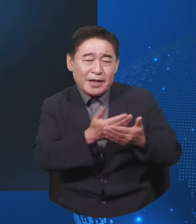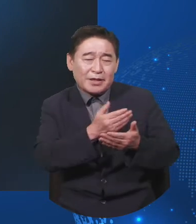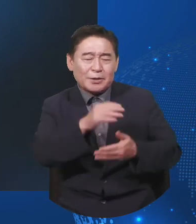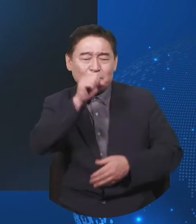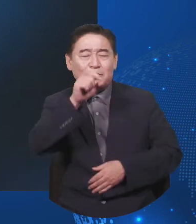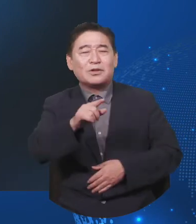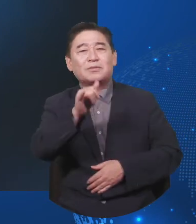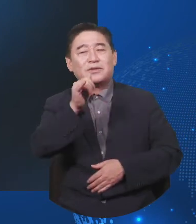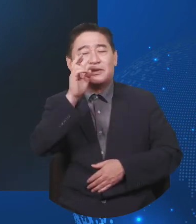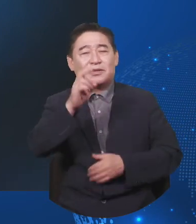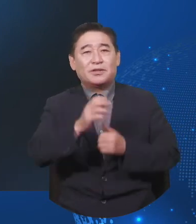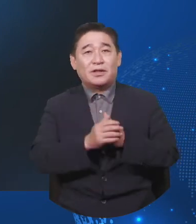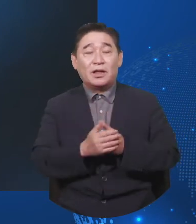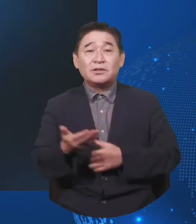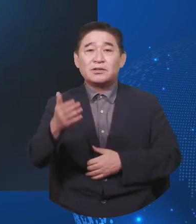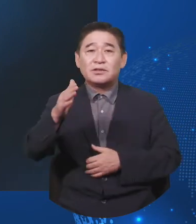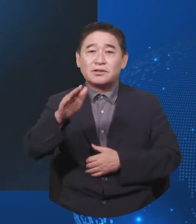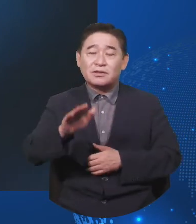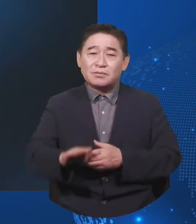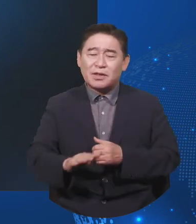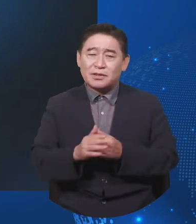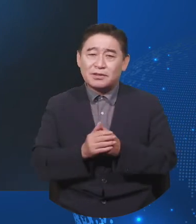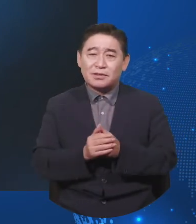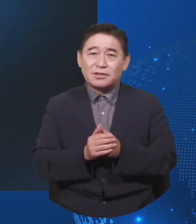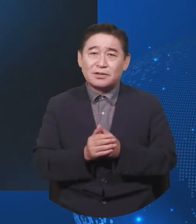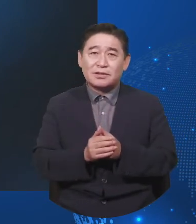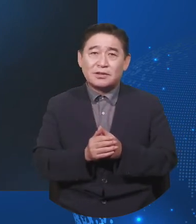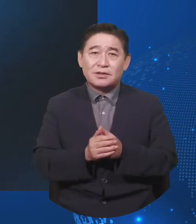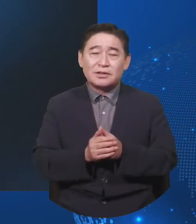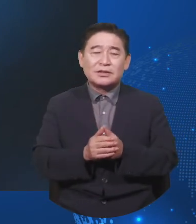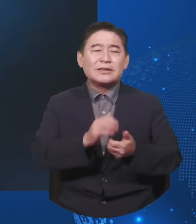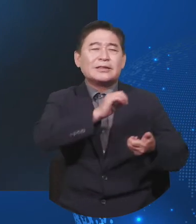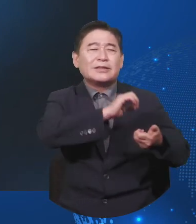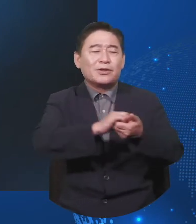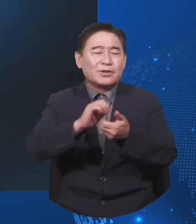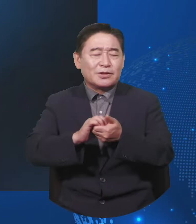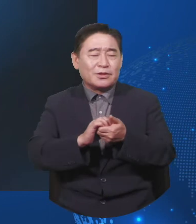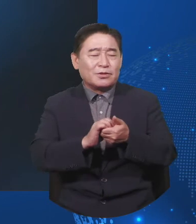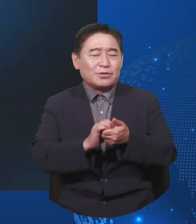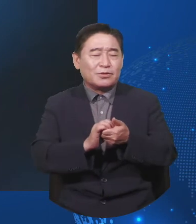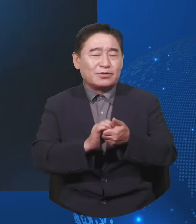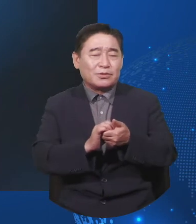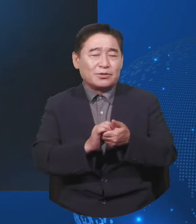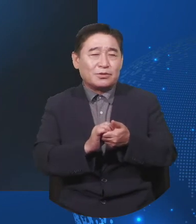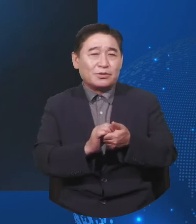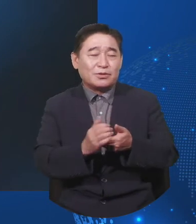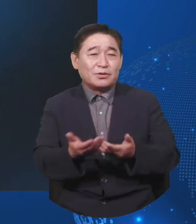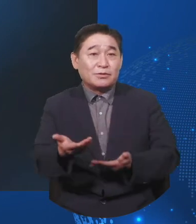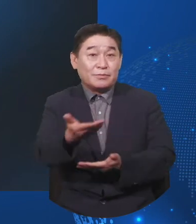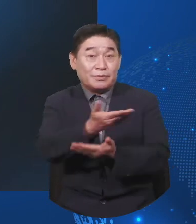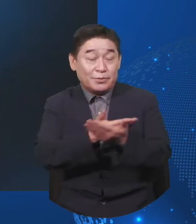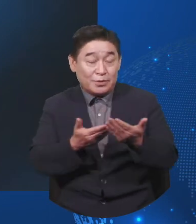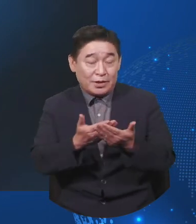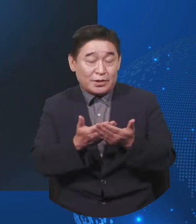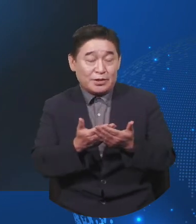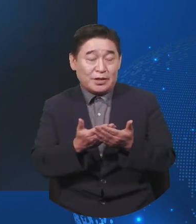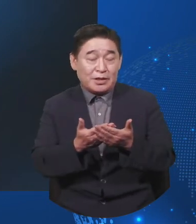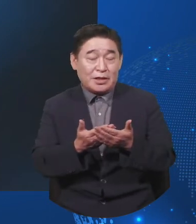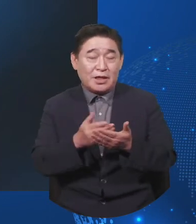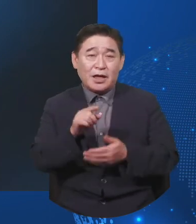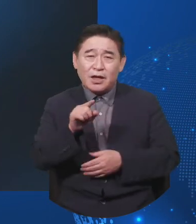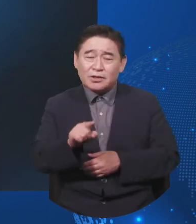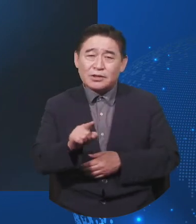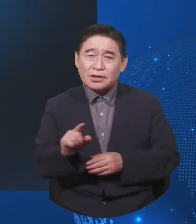but that formalization has to leave space for organic growth of